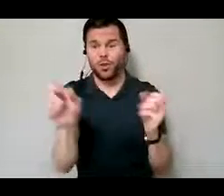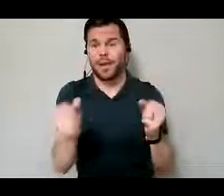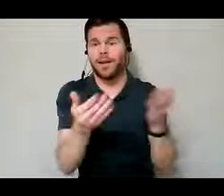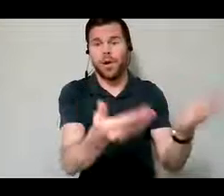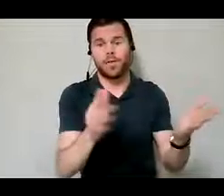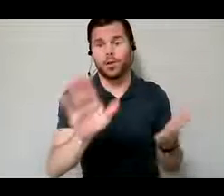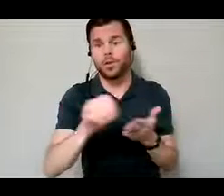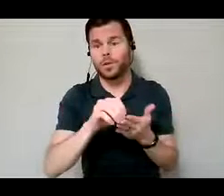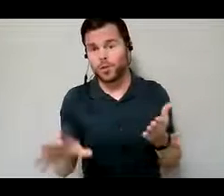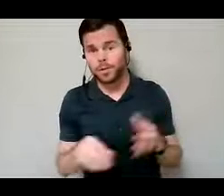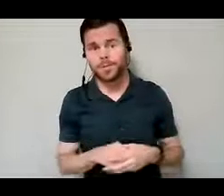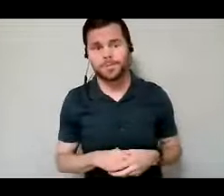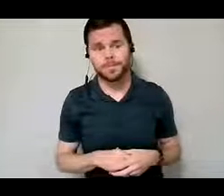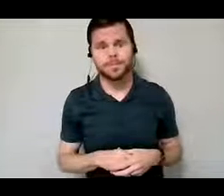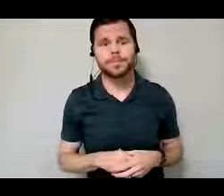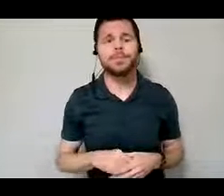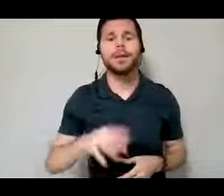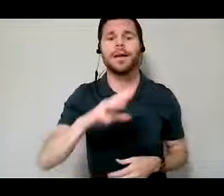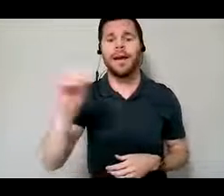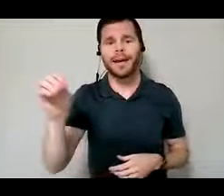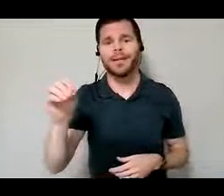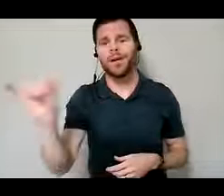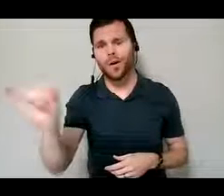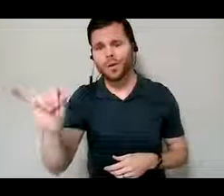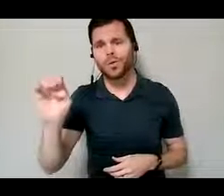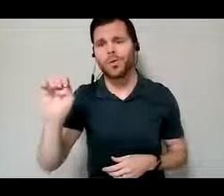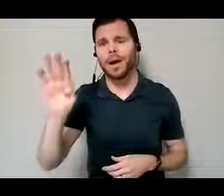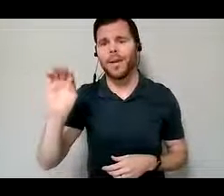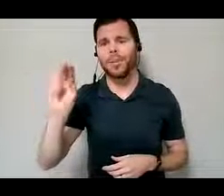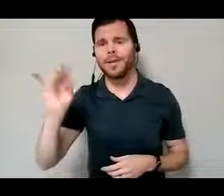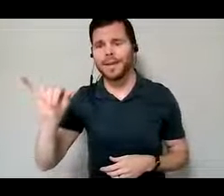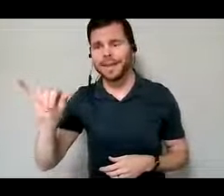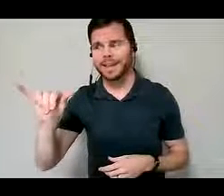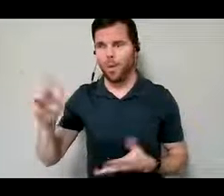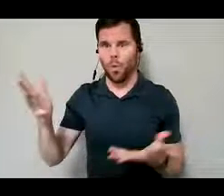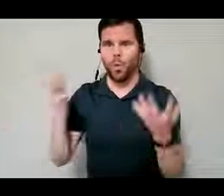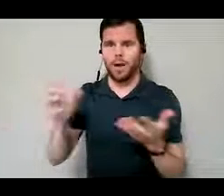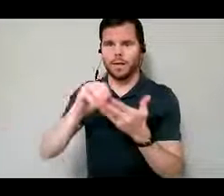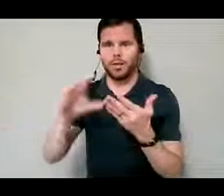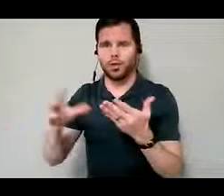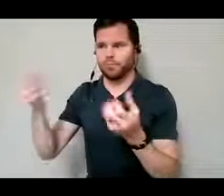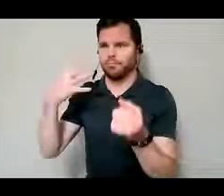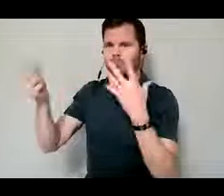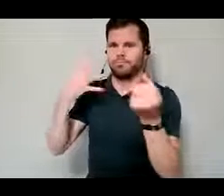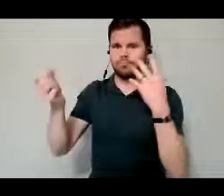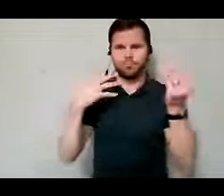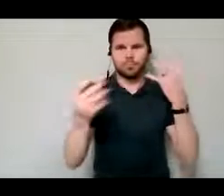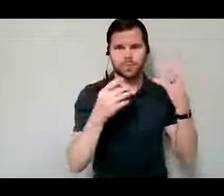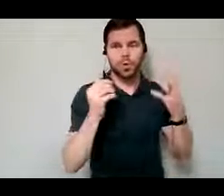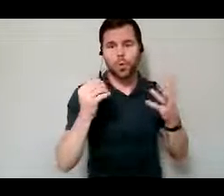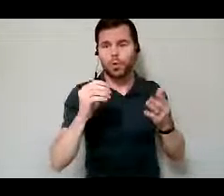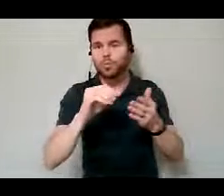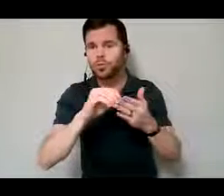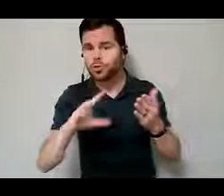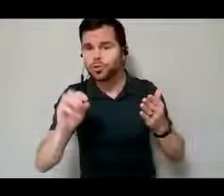as always, Ebony and her team are all about student submissions. So if we have teachers or even students on their own wanting to